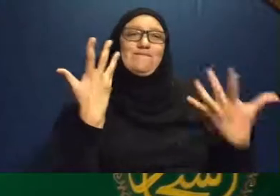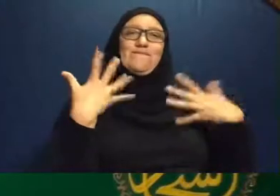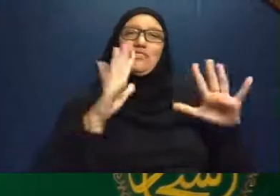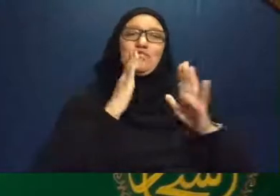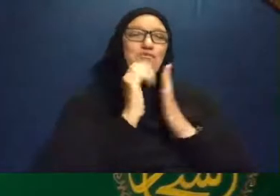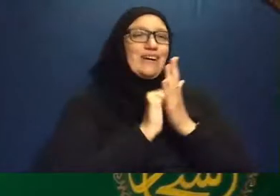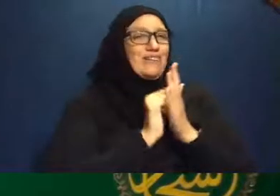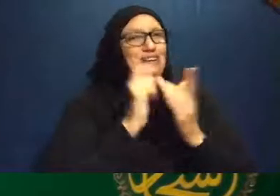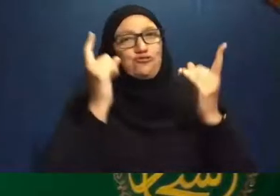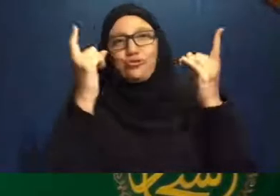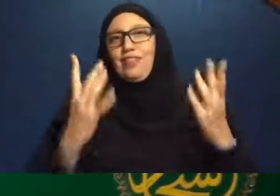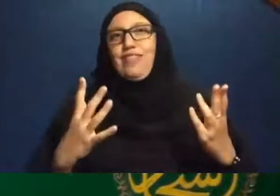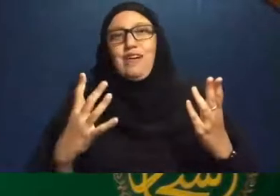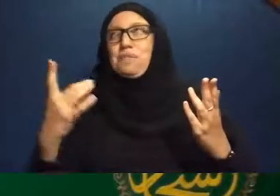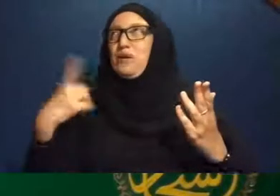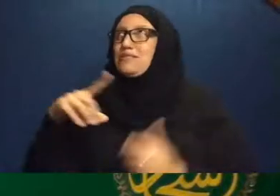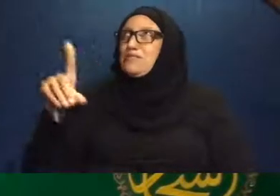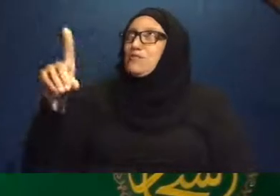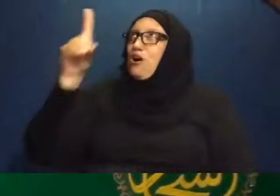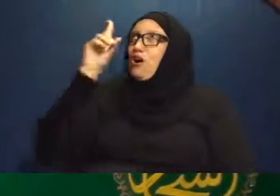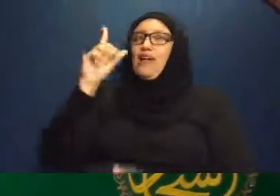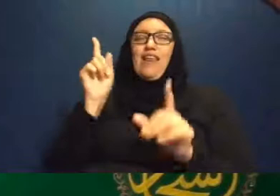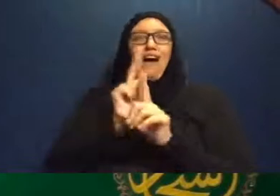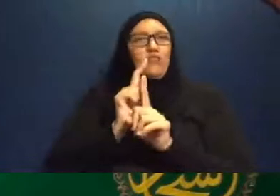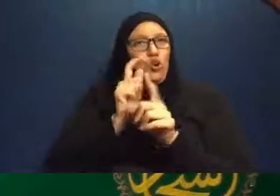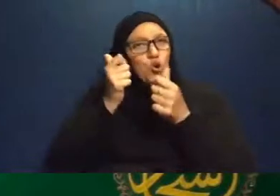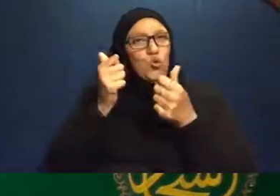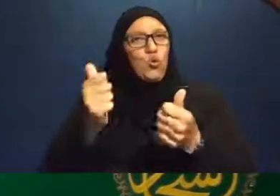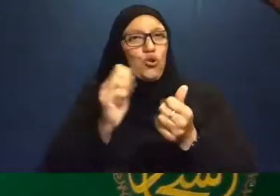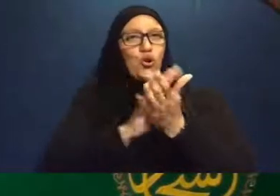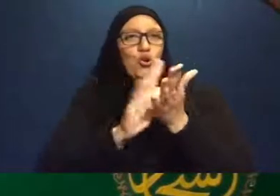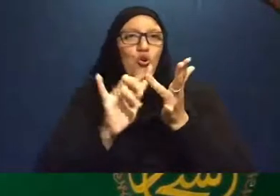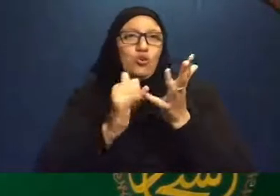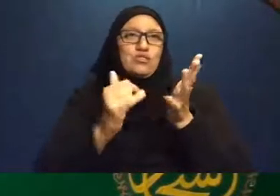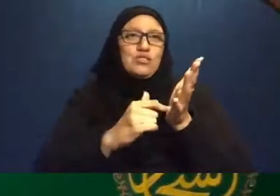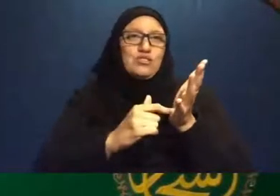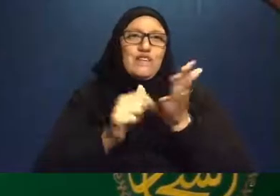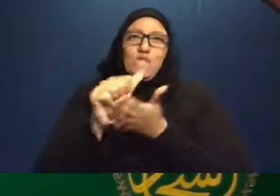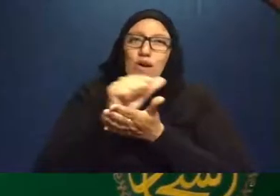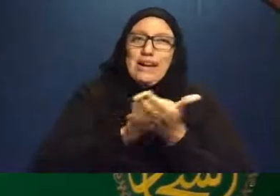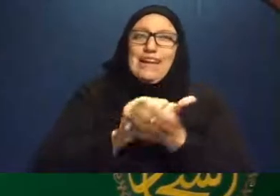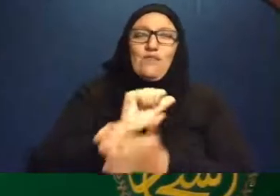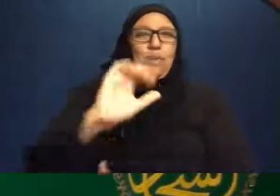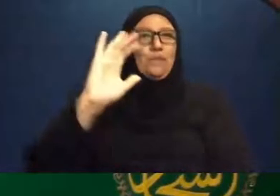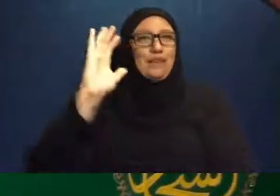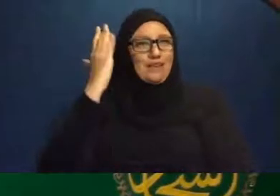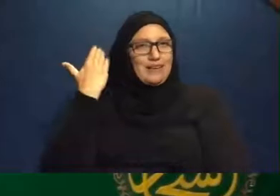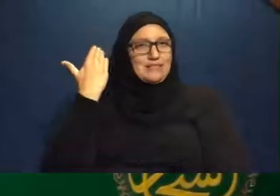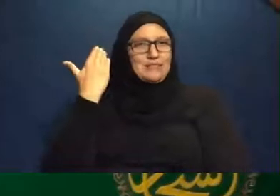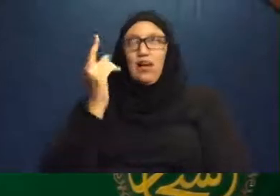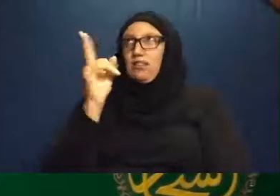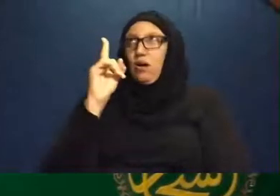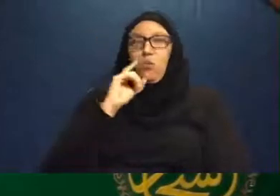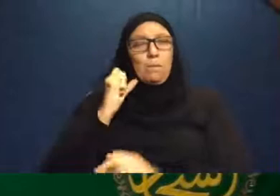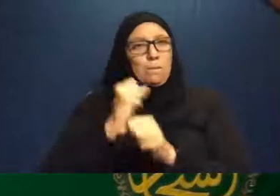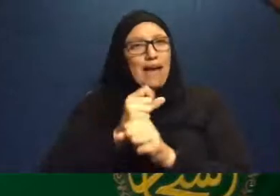forgiven. Okay, because God is so hospitable and forgave your past and make you like as